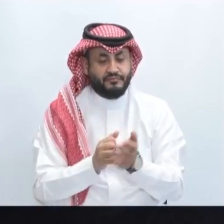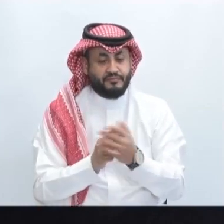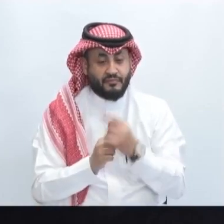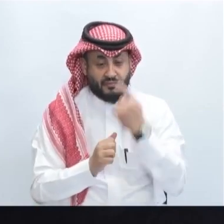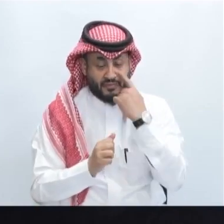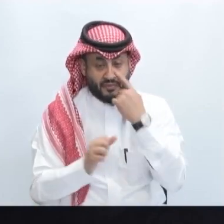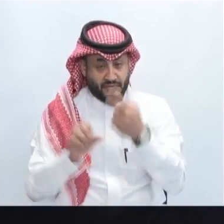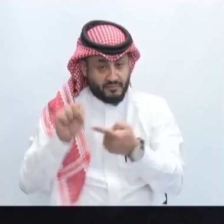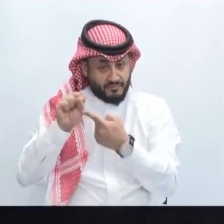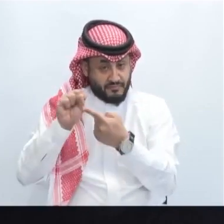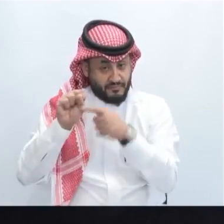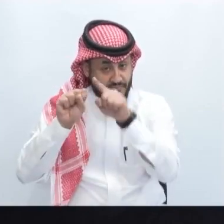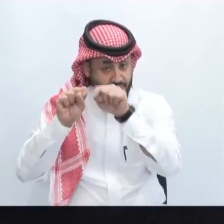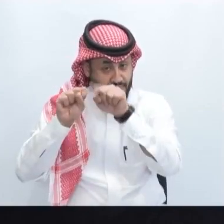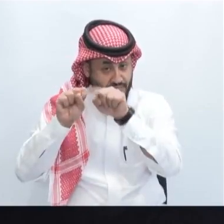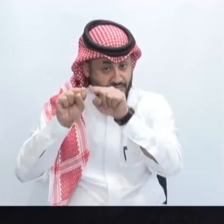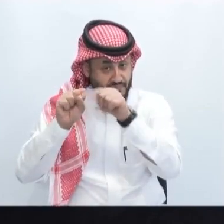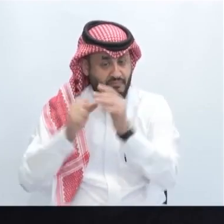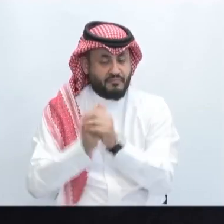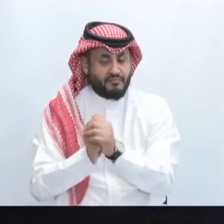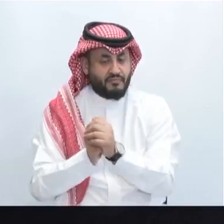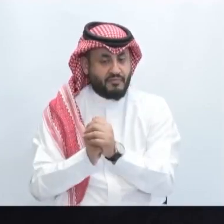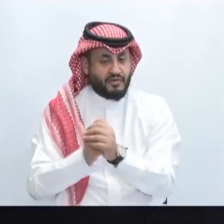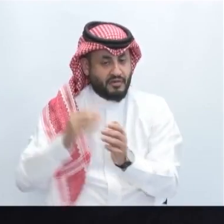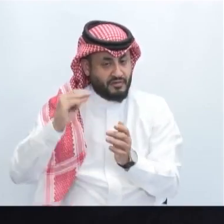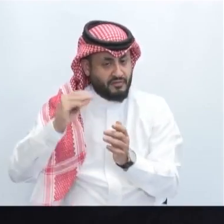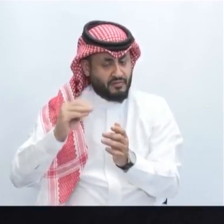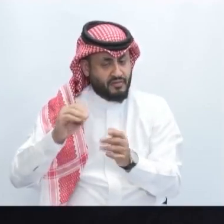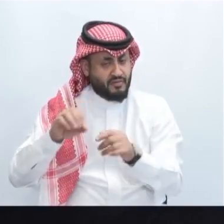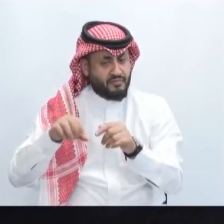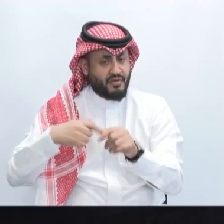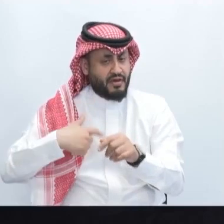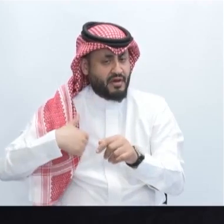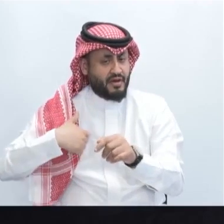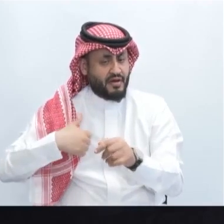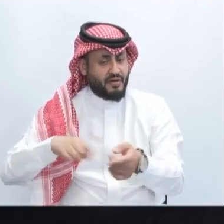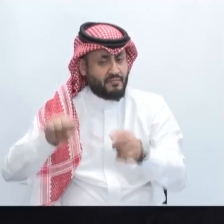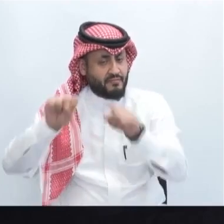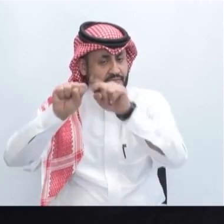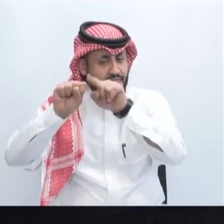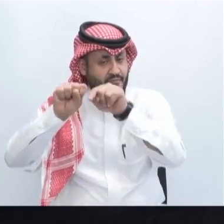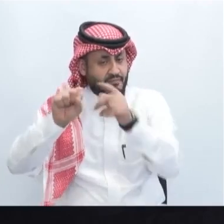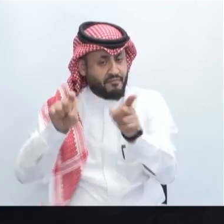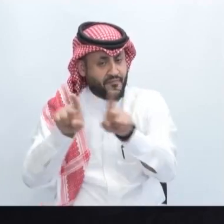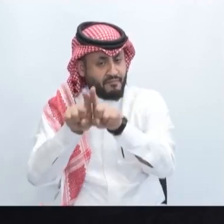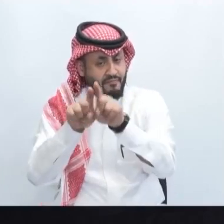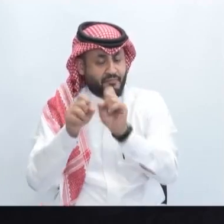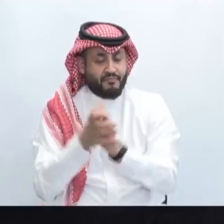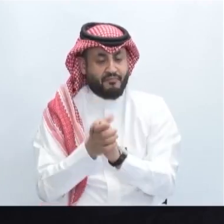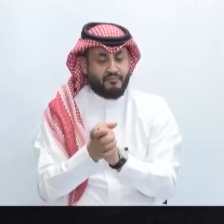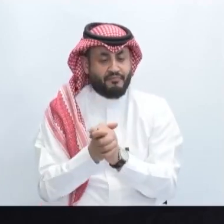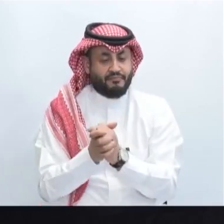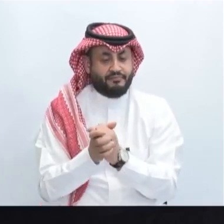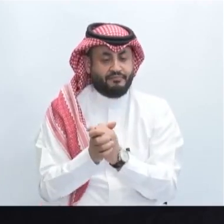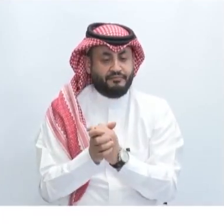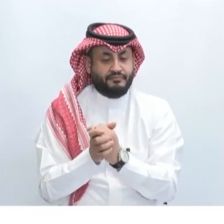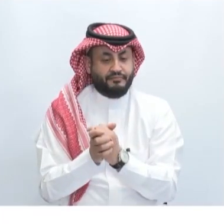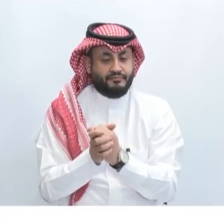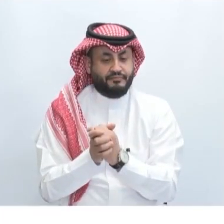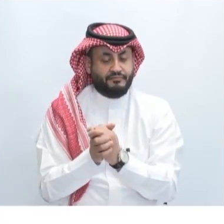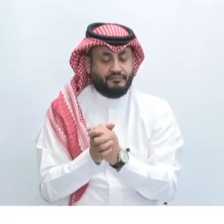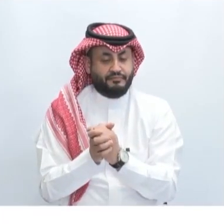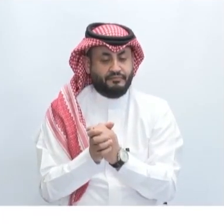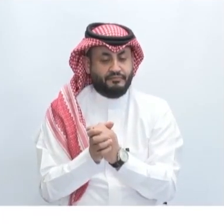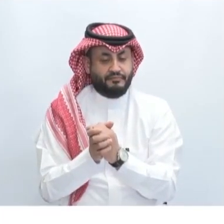we use the name added to it, S. Now, we did listen,